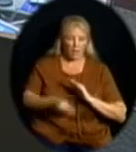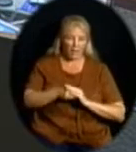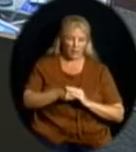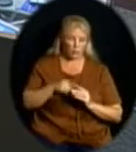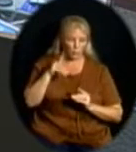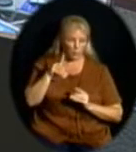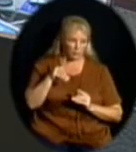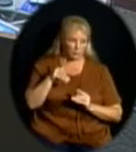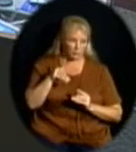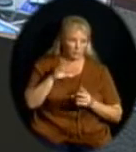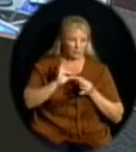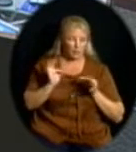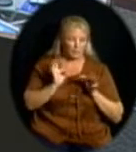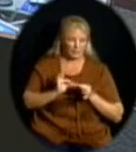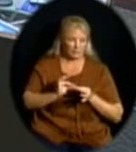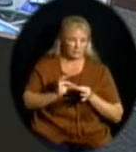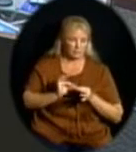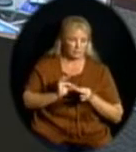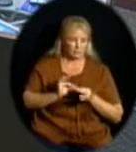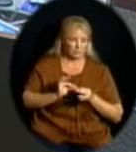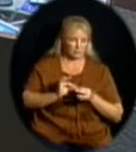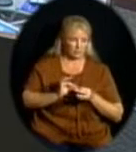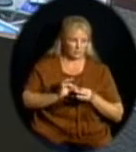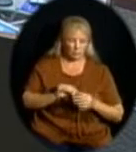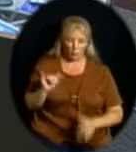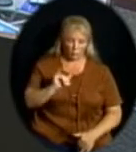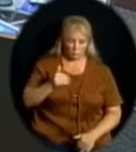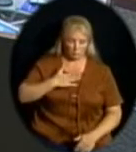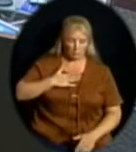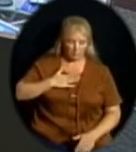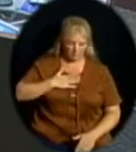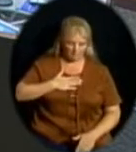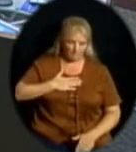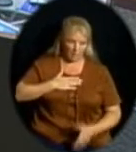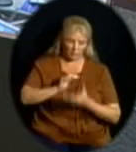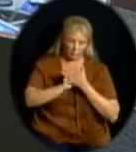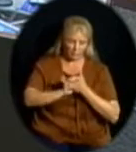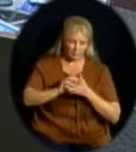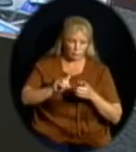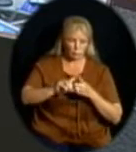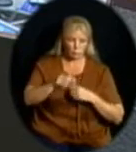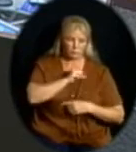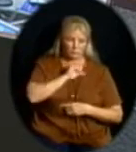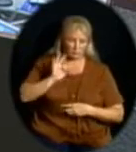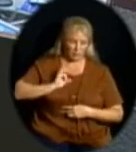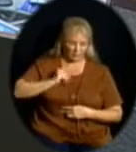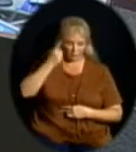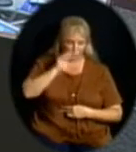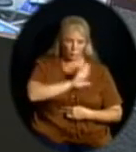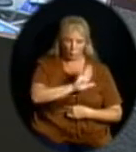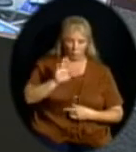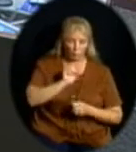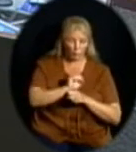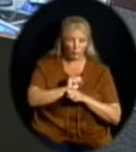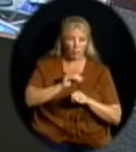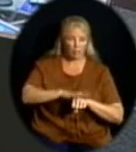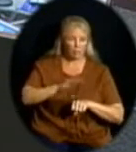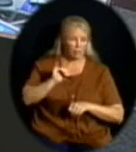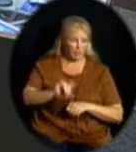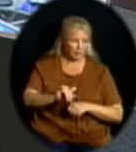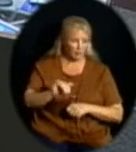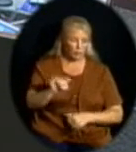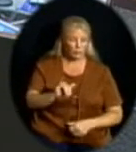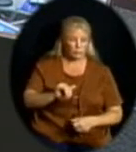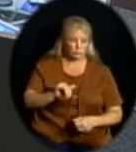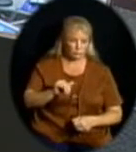question, and that is also my compliment to staff, Dr. All, and your leadership in this, and also to